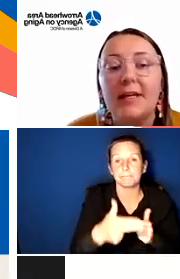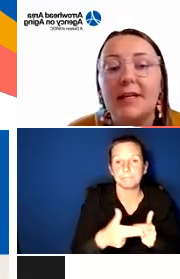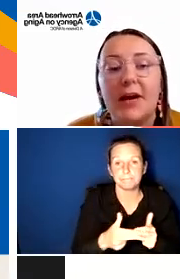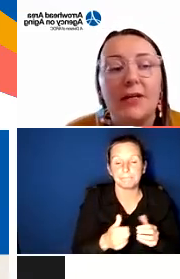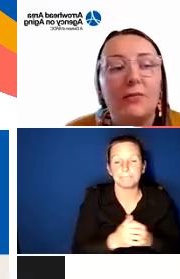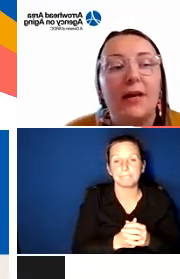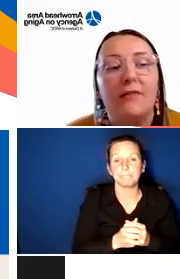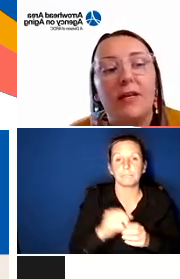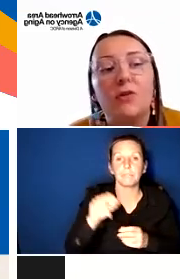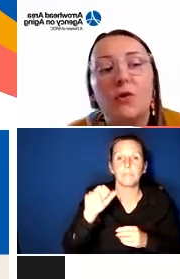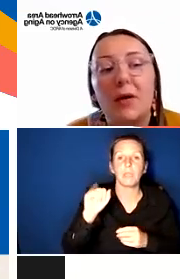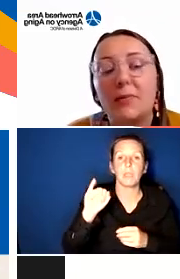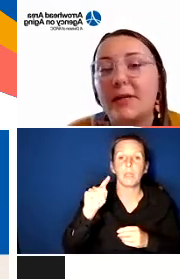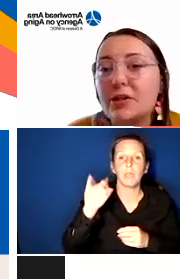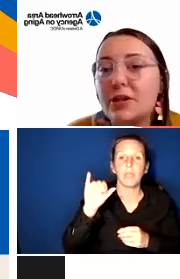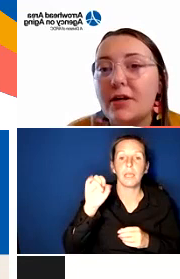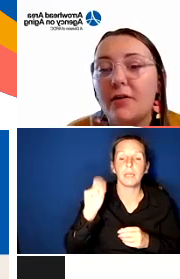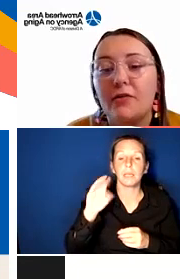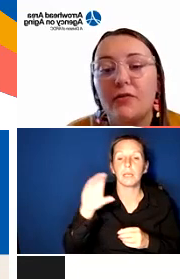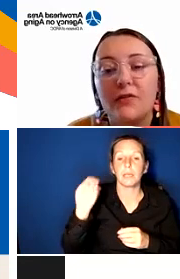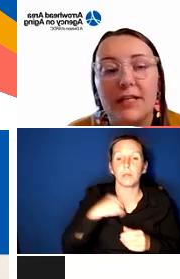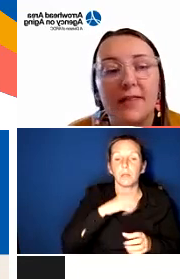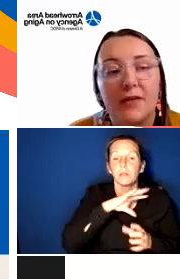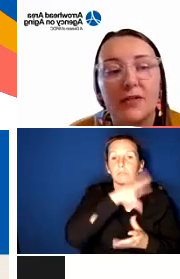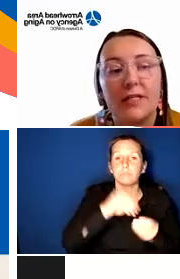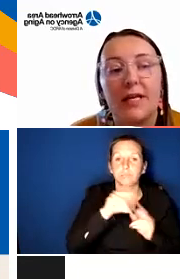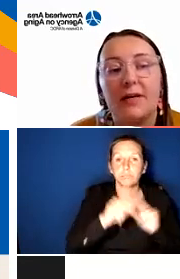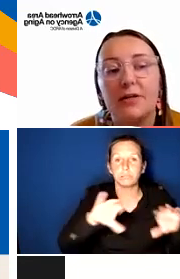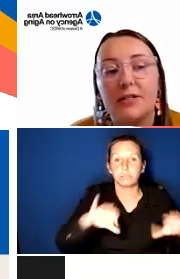In Aiken County, we have a total population of